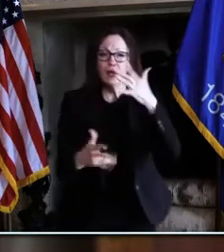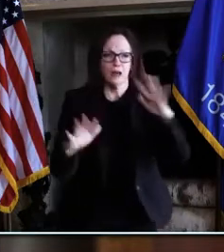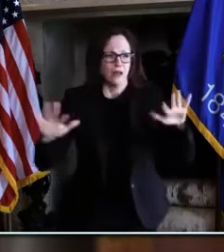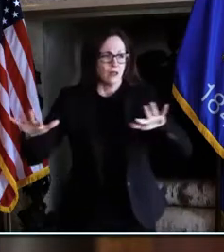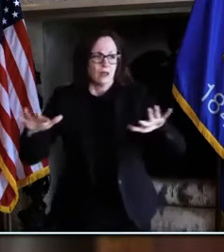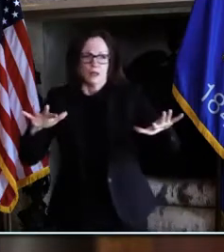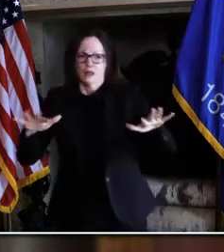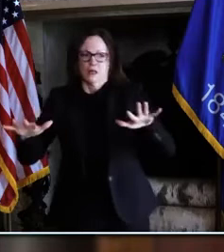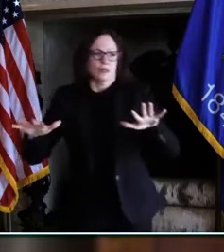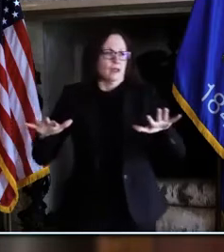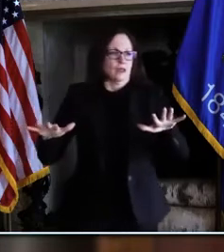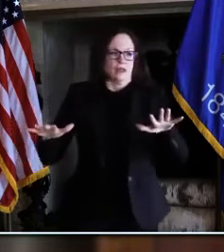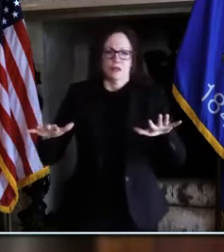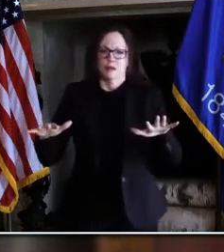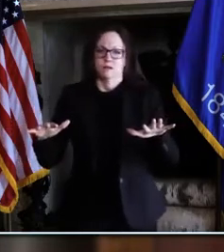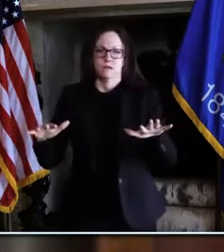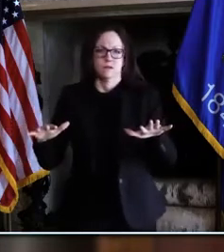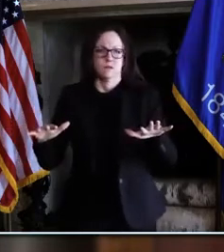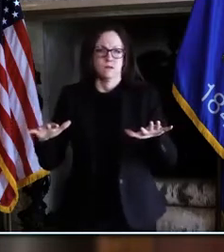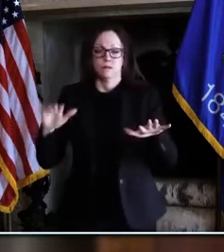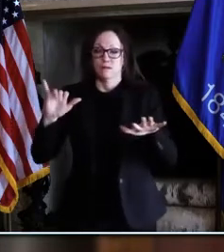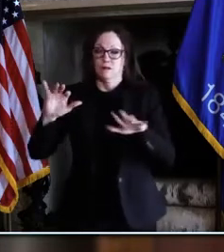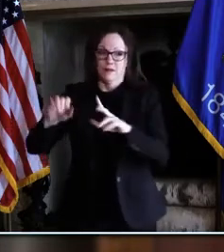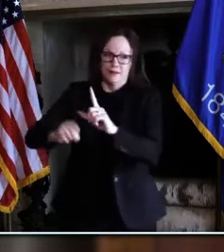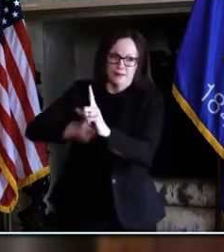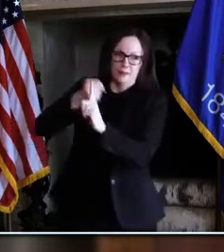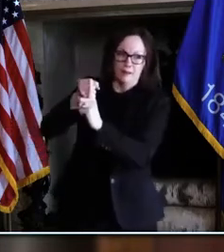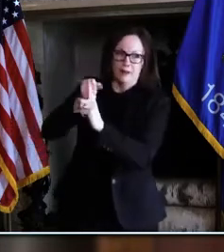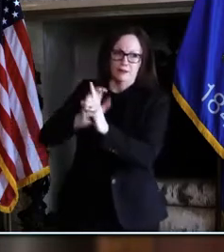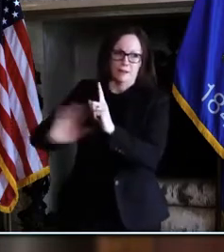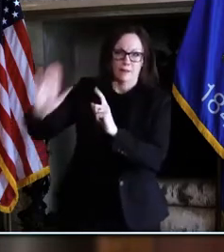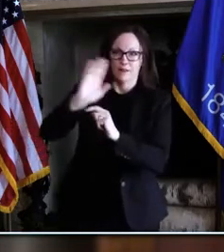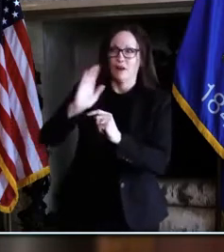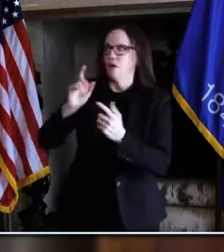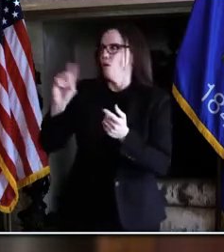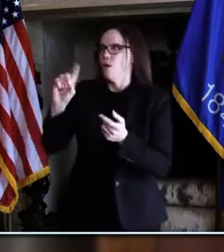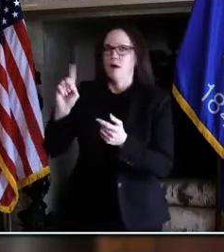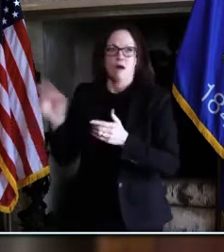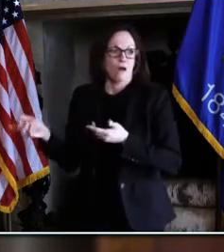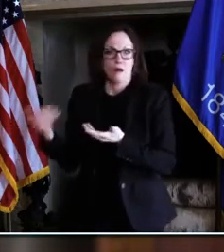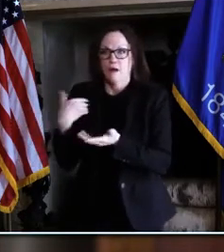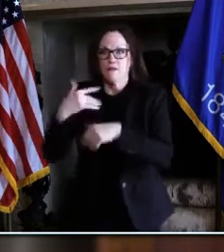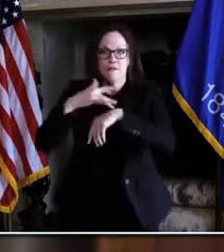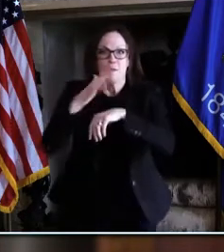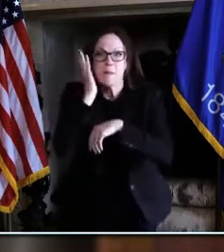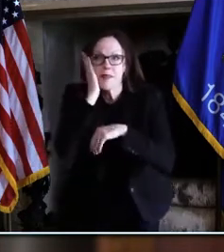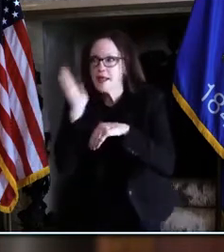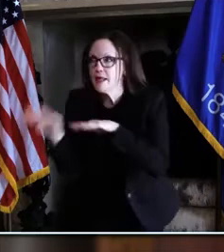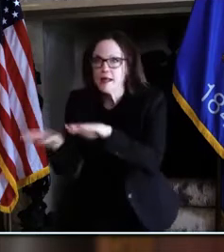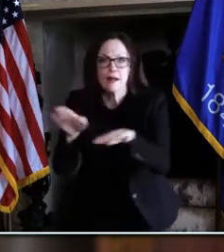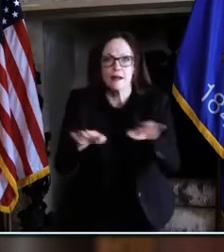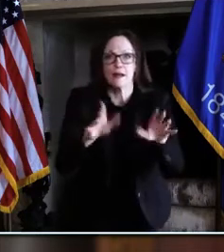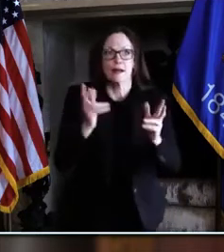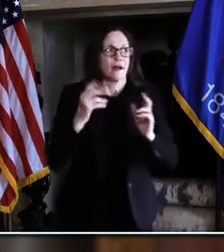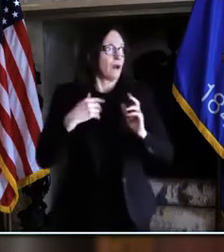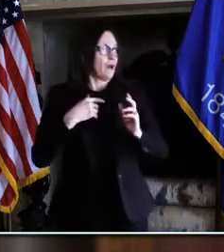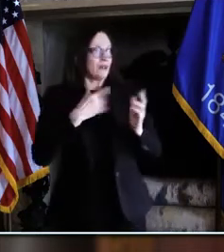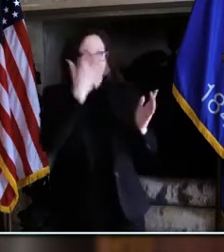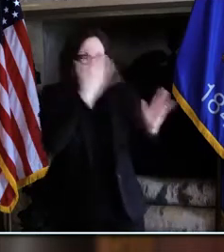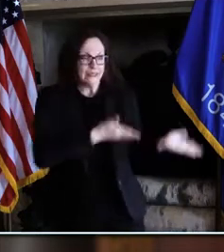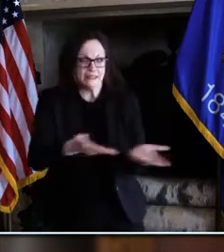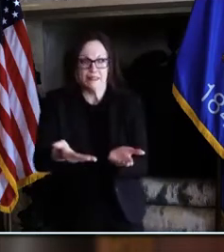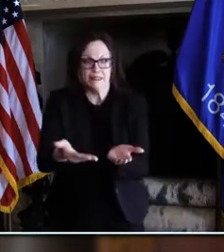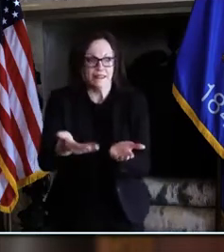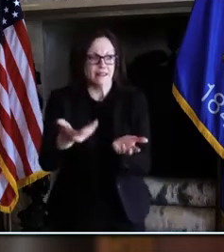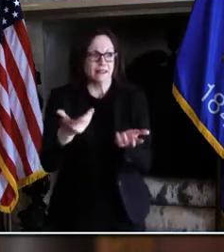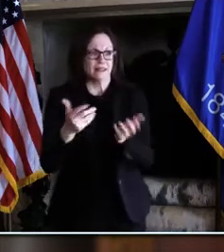limited resources they have to take care of patients during this pandemic. Keeping our healthcare system from becoming overwhelmed